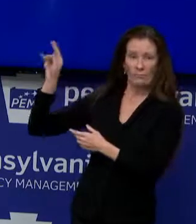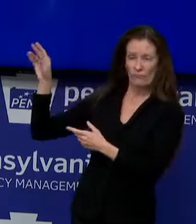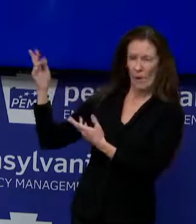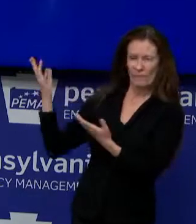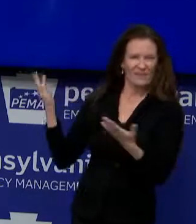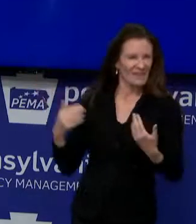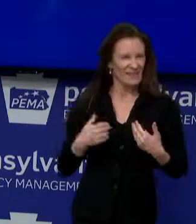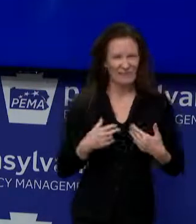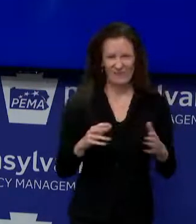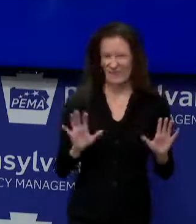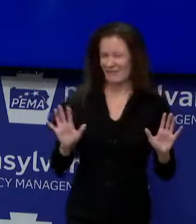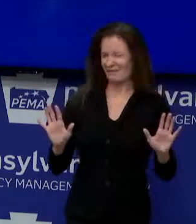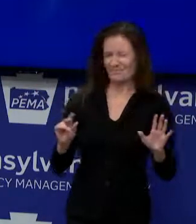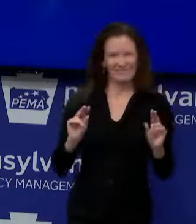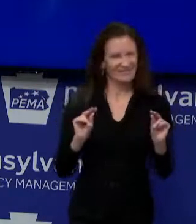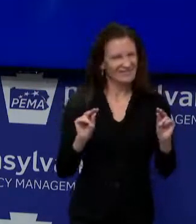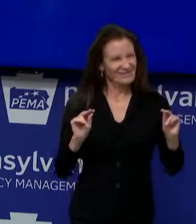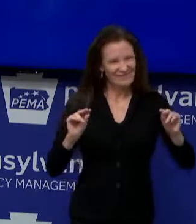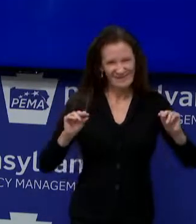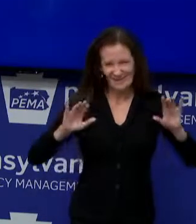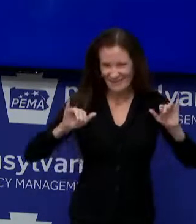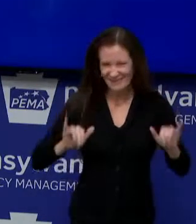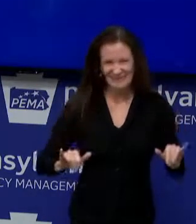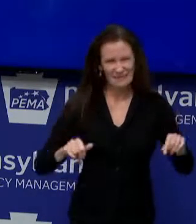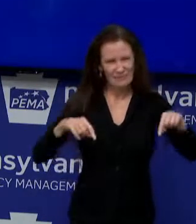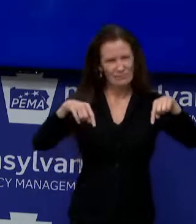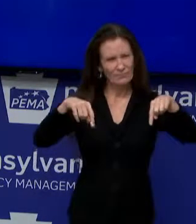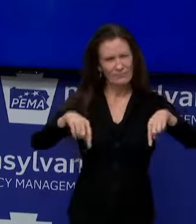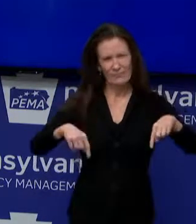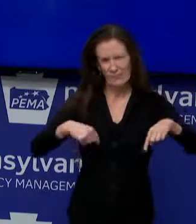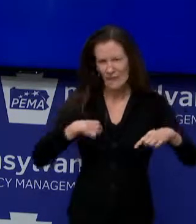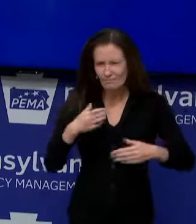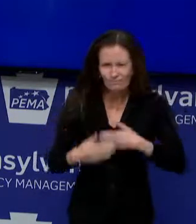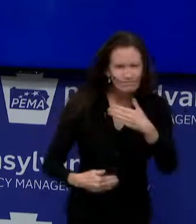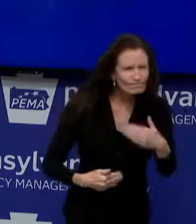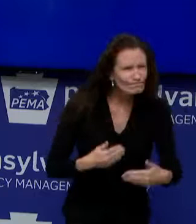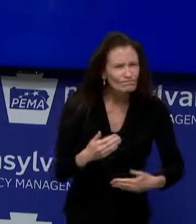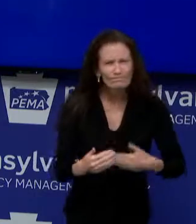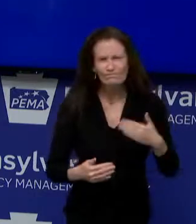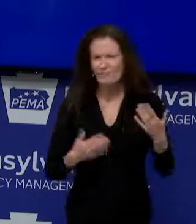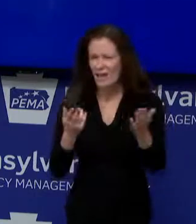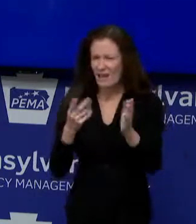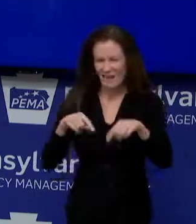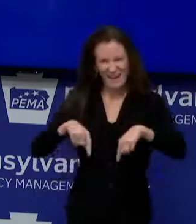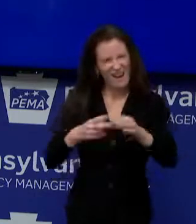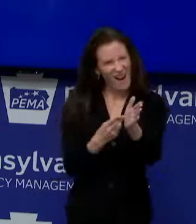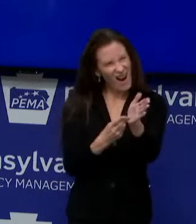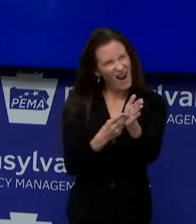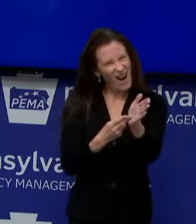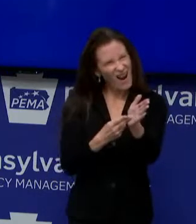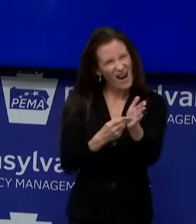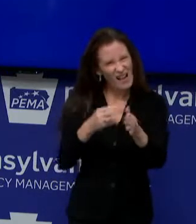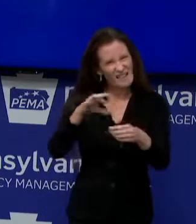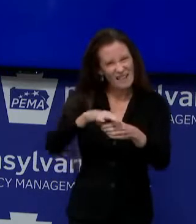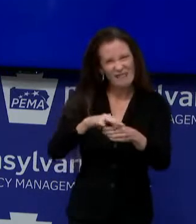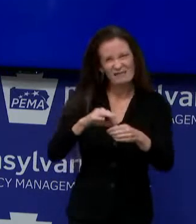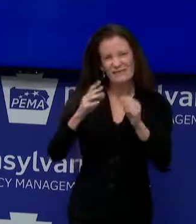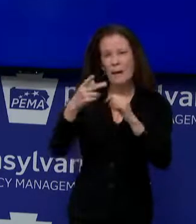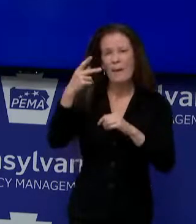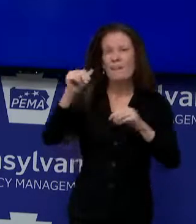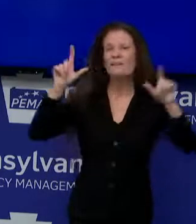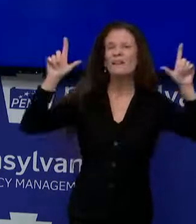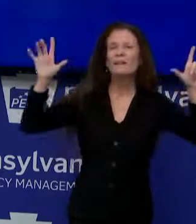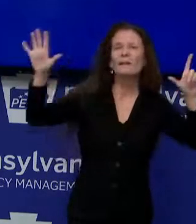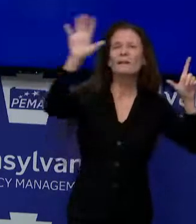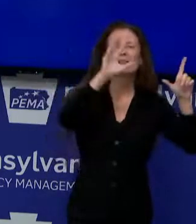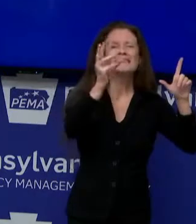integrity. Pennsylvania's 67 county boards of election worked incredibly hard around the clock in collaboration with the Department of